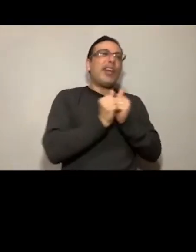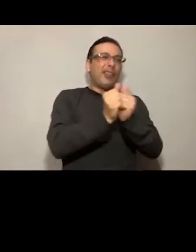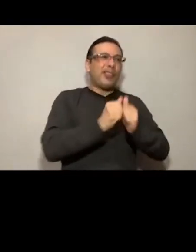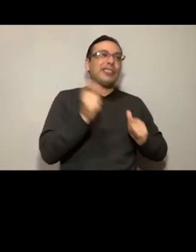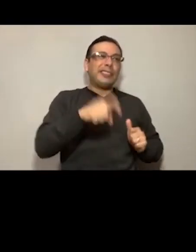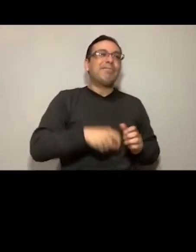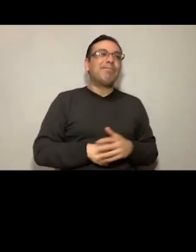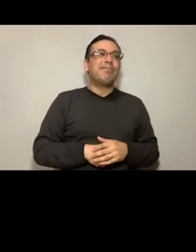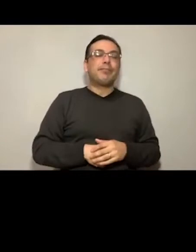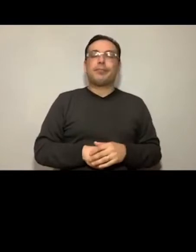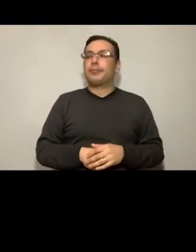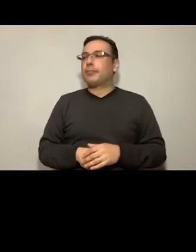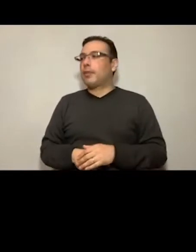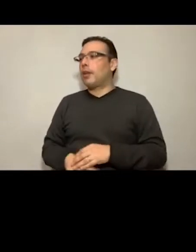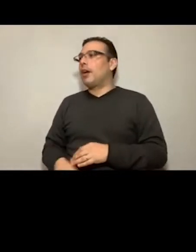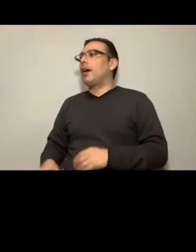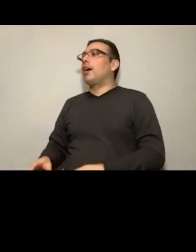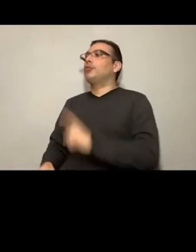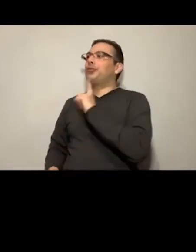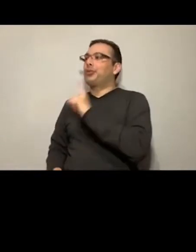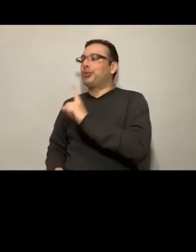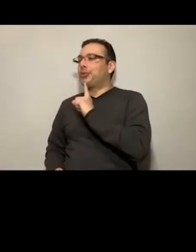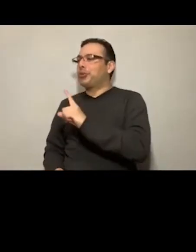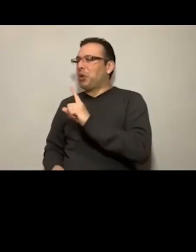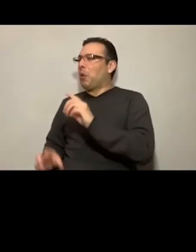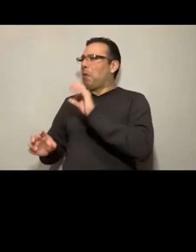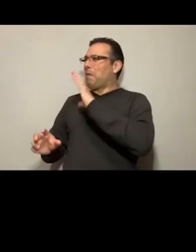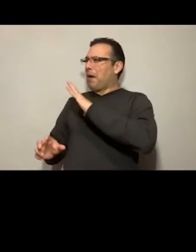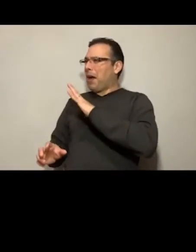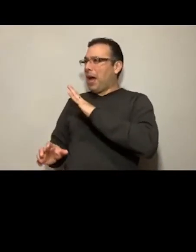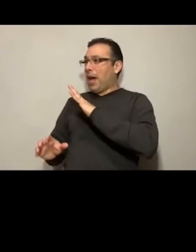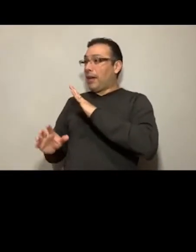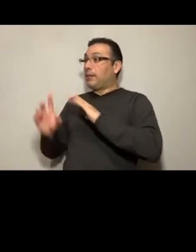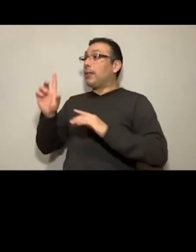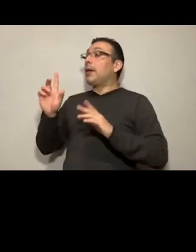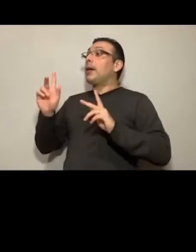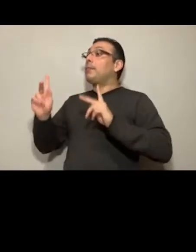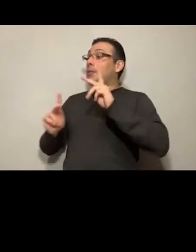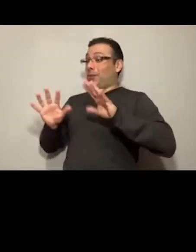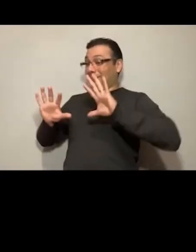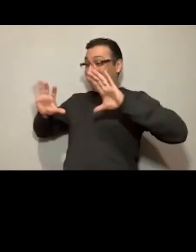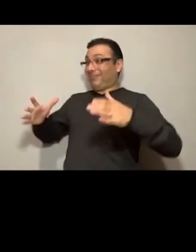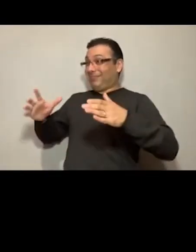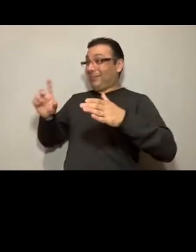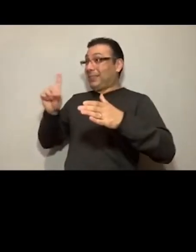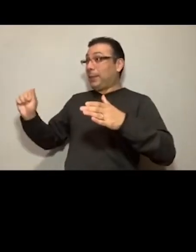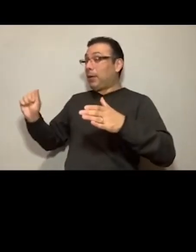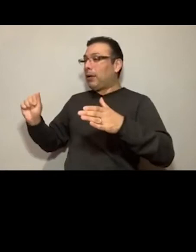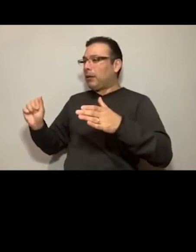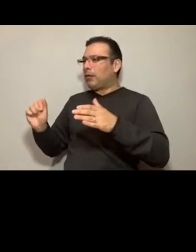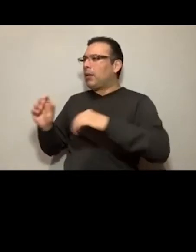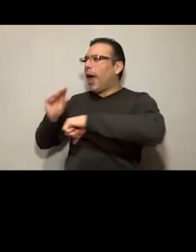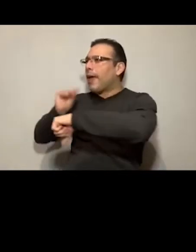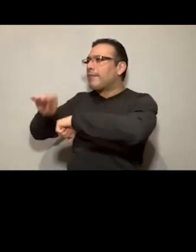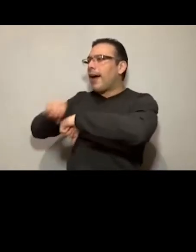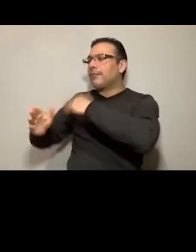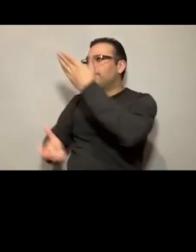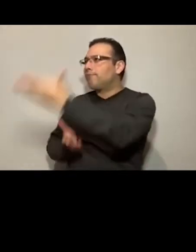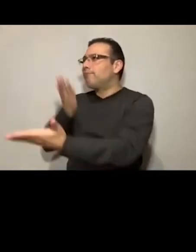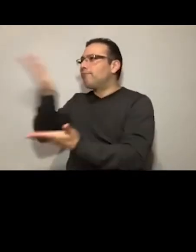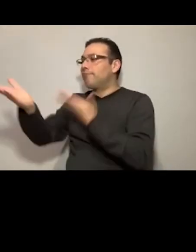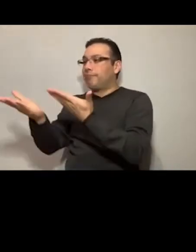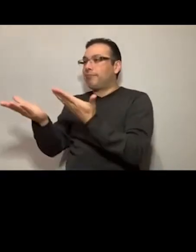exactly. What advice would you give to our community in general during this pandemic? Because I know a lot of